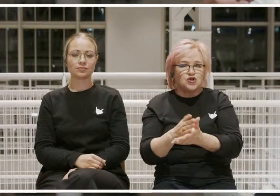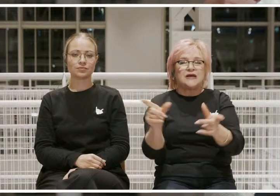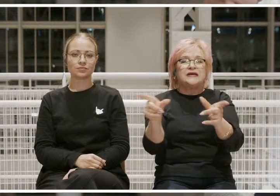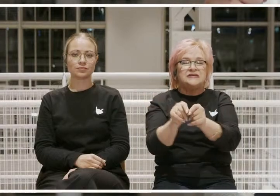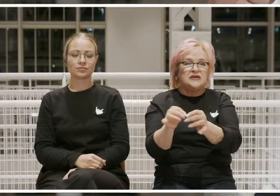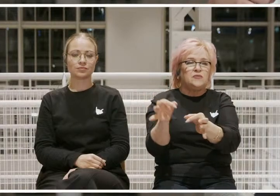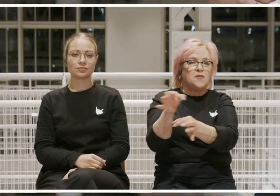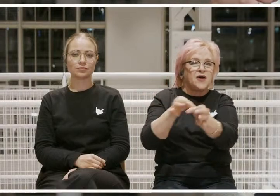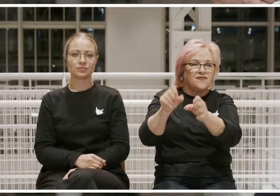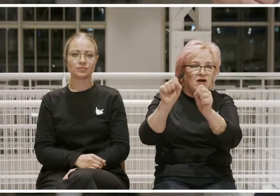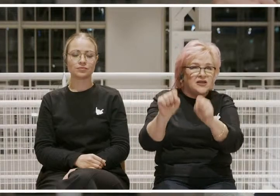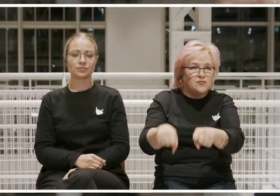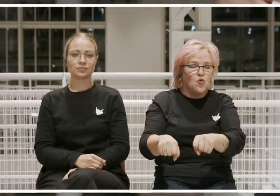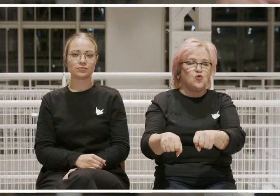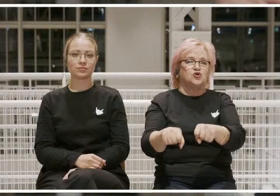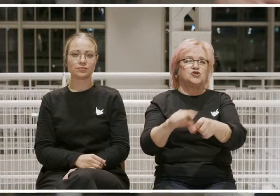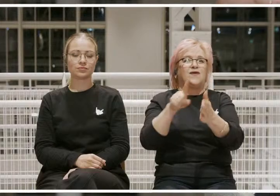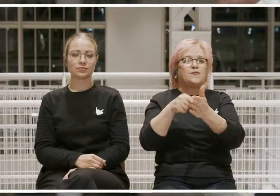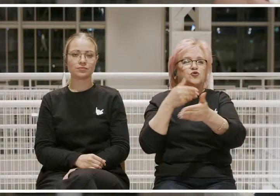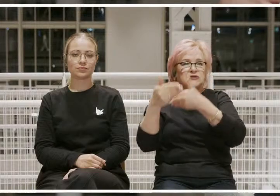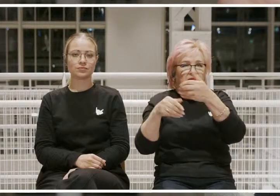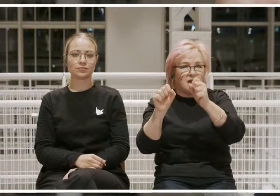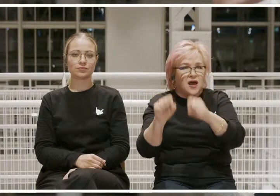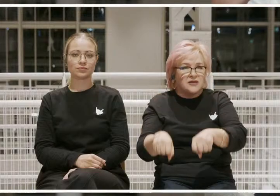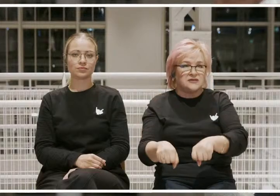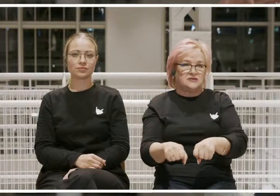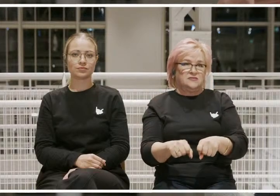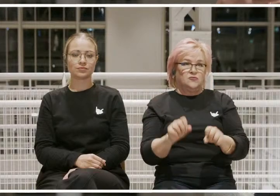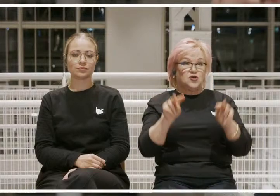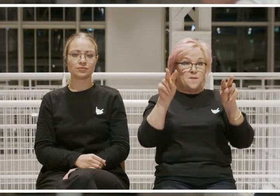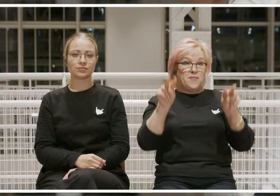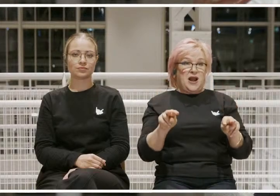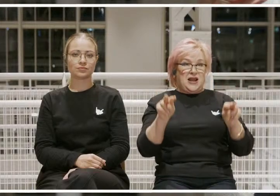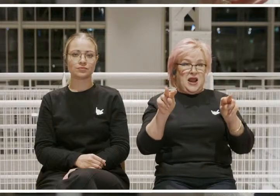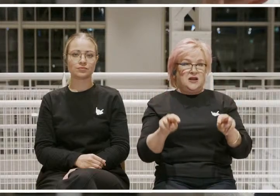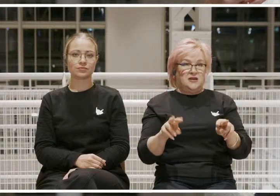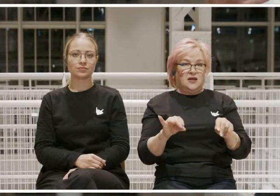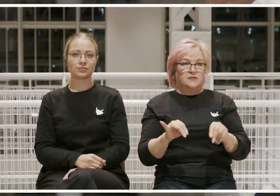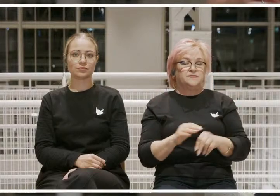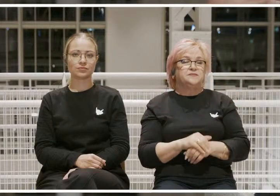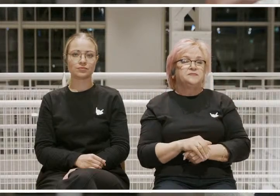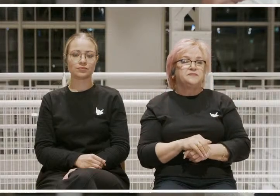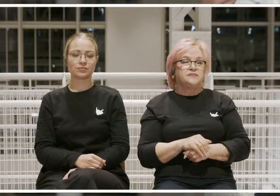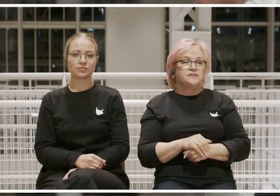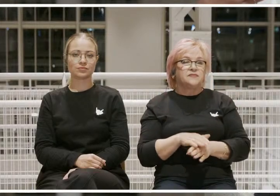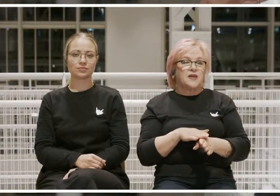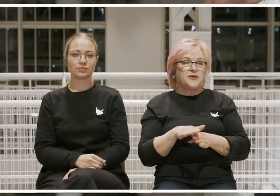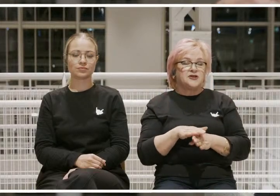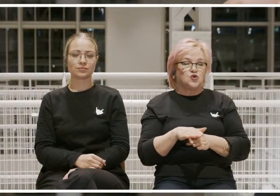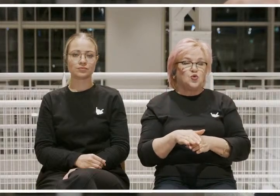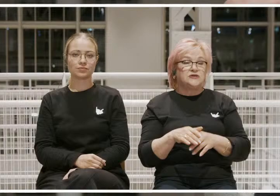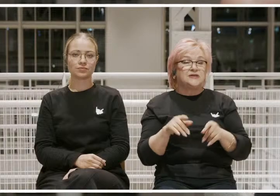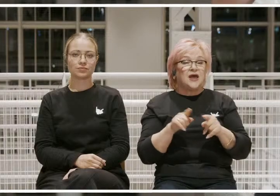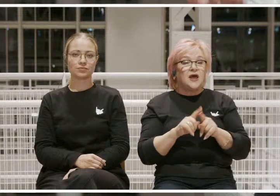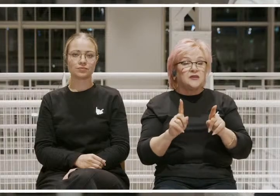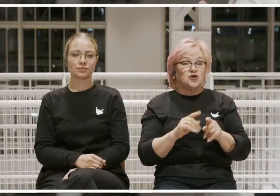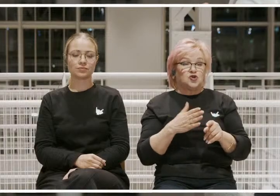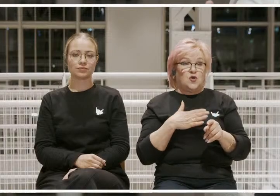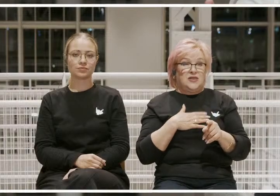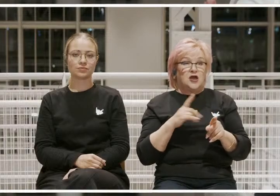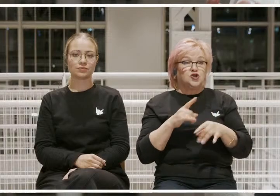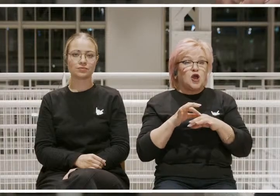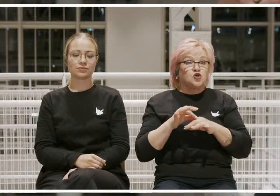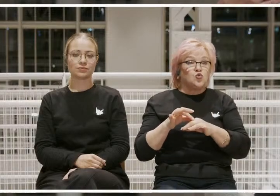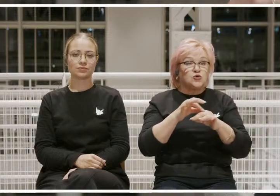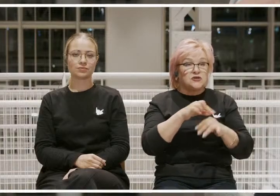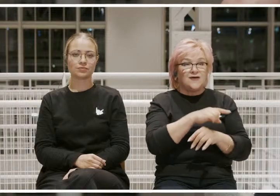period that they are working on the works with Pelin, they also have the chance to visit the biennial